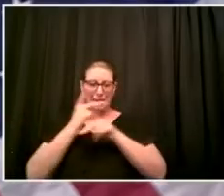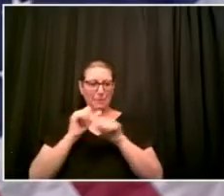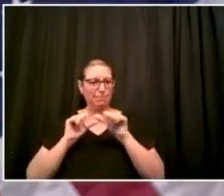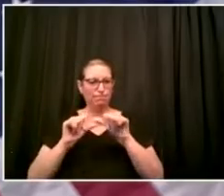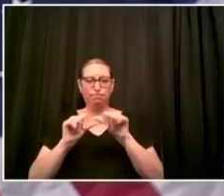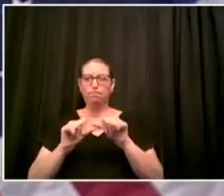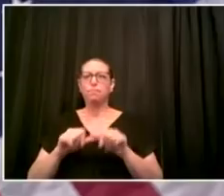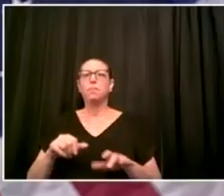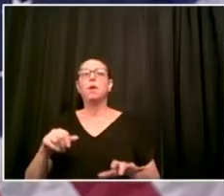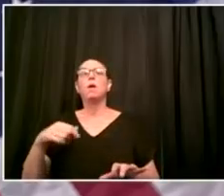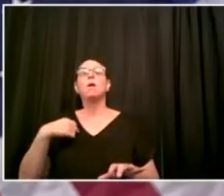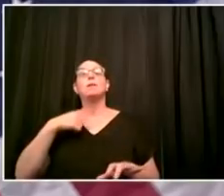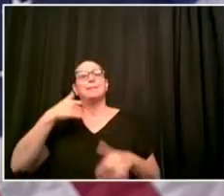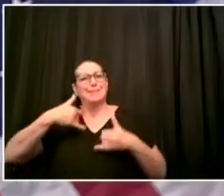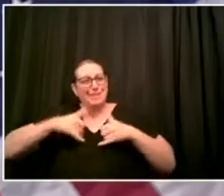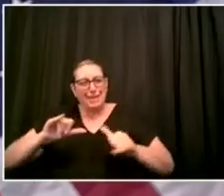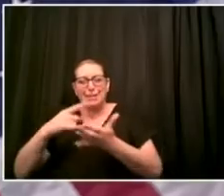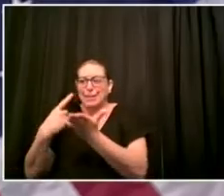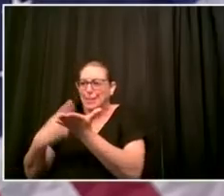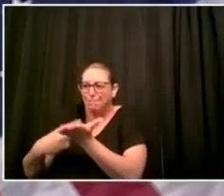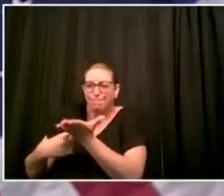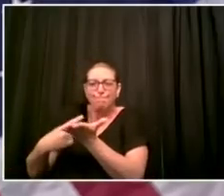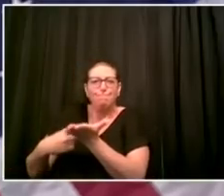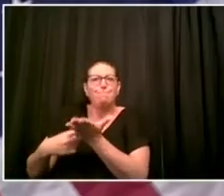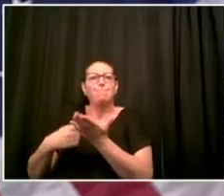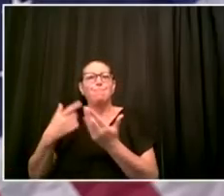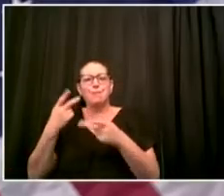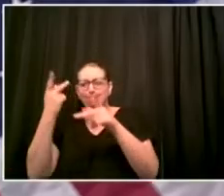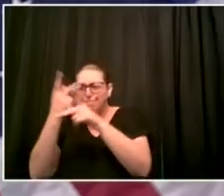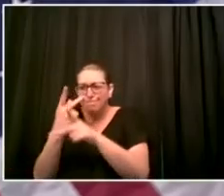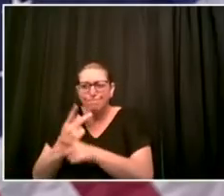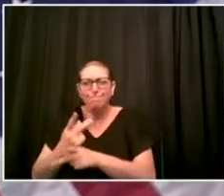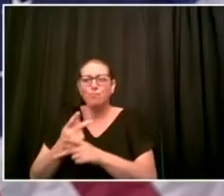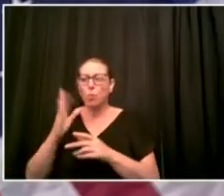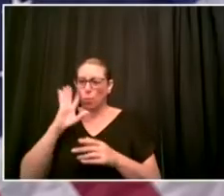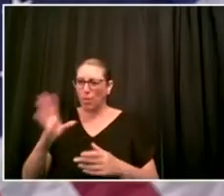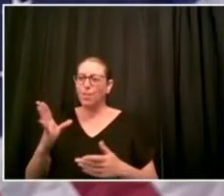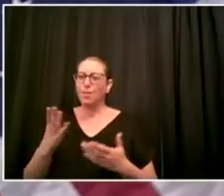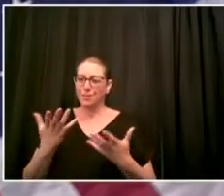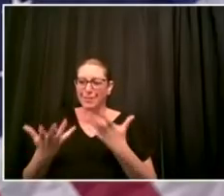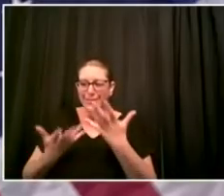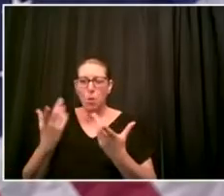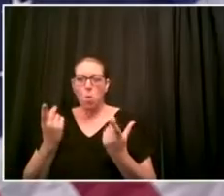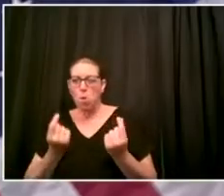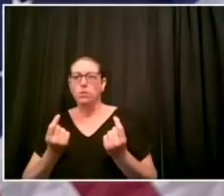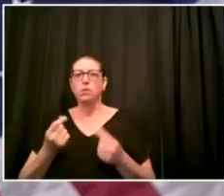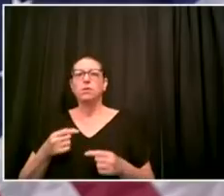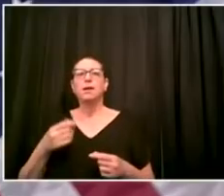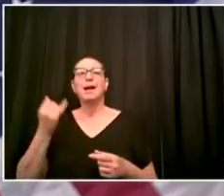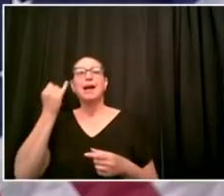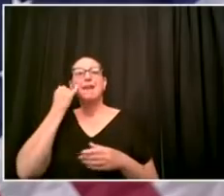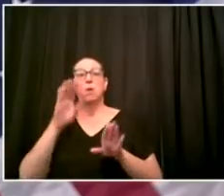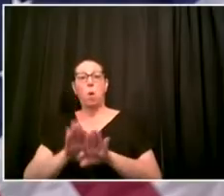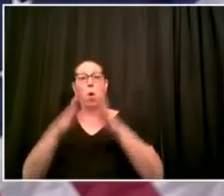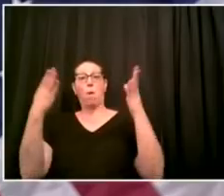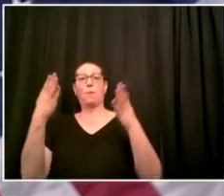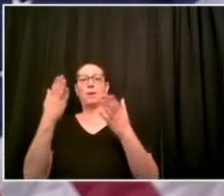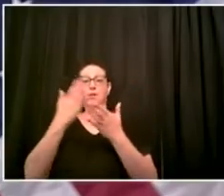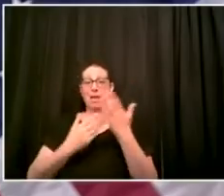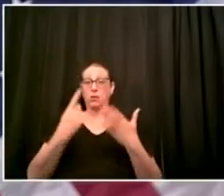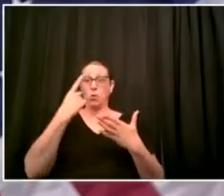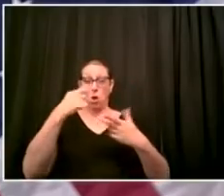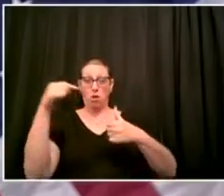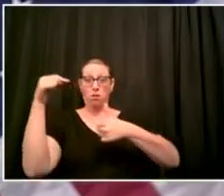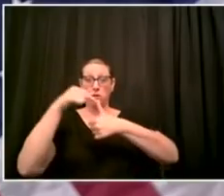systematic way. Because again, every time you add 100,000 more people back into the subway system and then the next 100,000, the